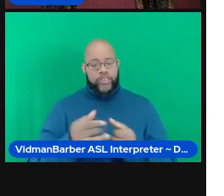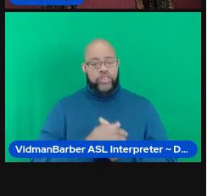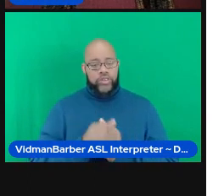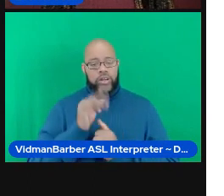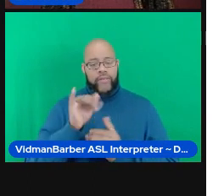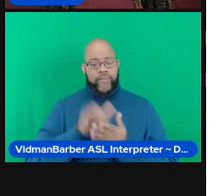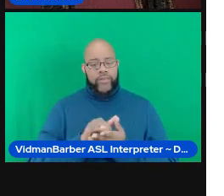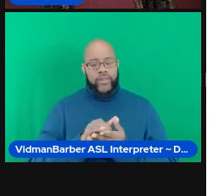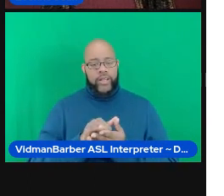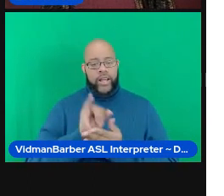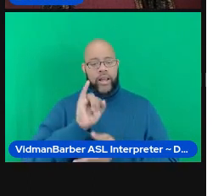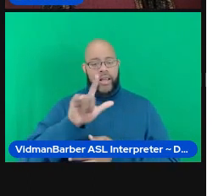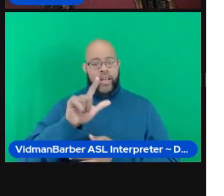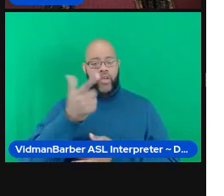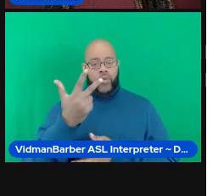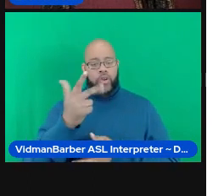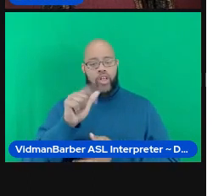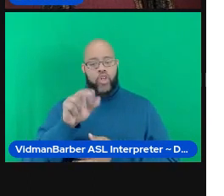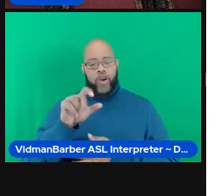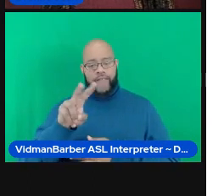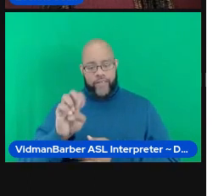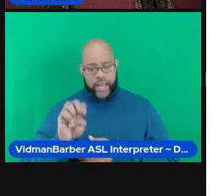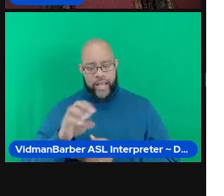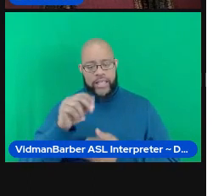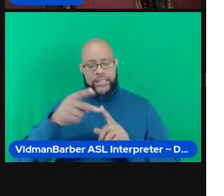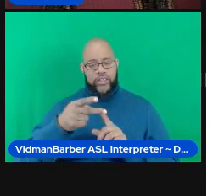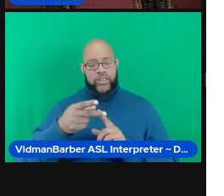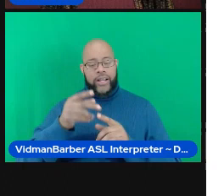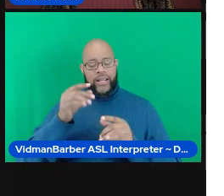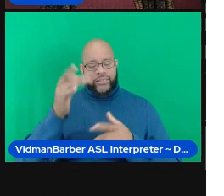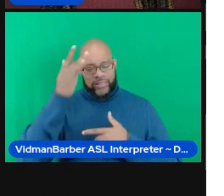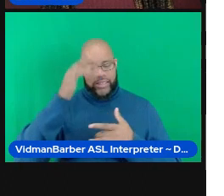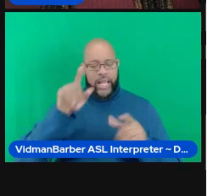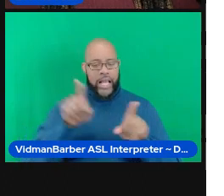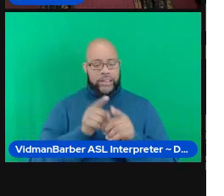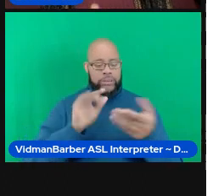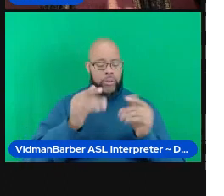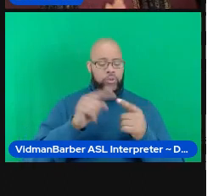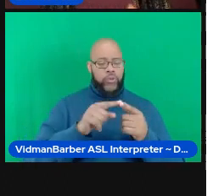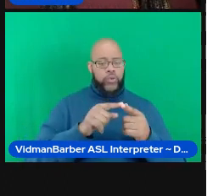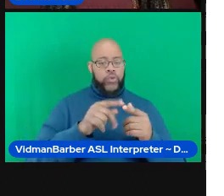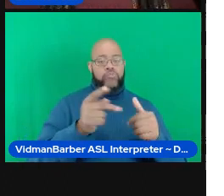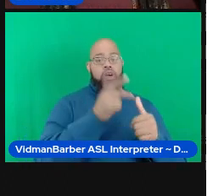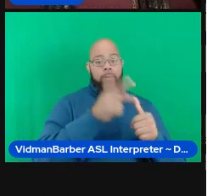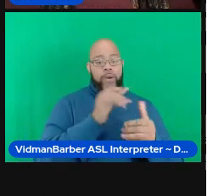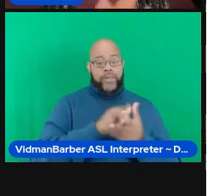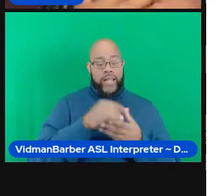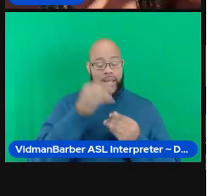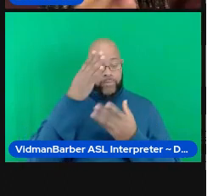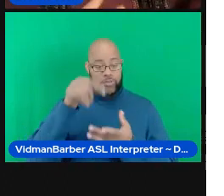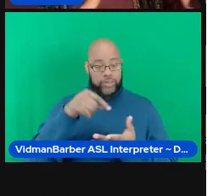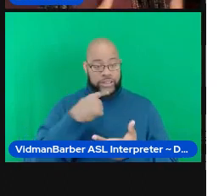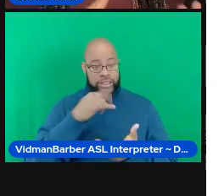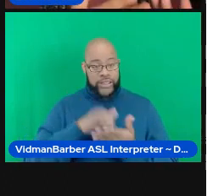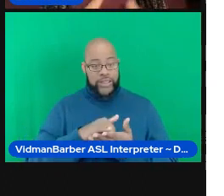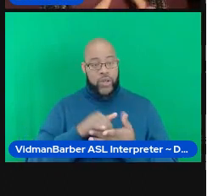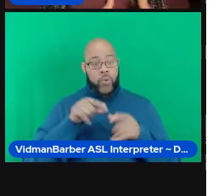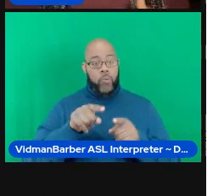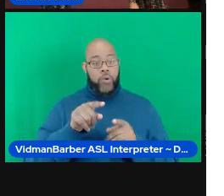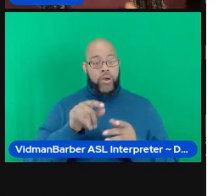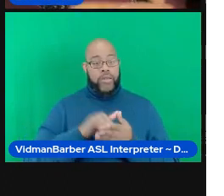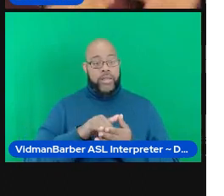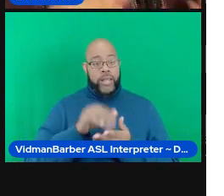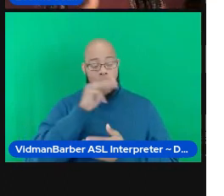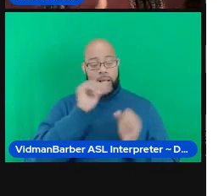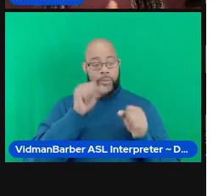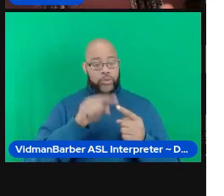IL-3 larvae in a secondary infection as compared to the primary infection. And so this data is indicating that wild-type mice are able